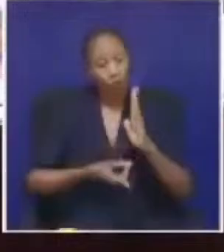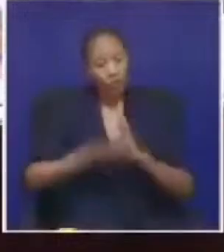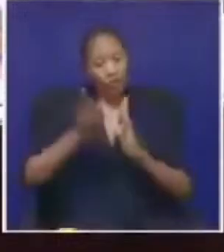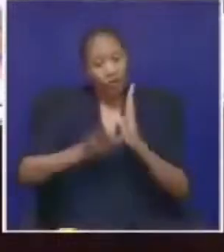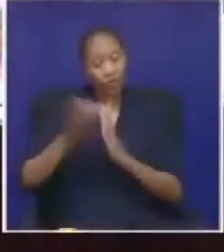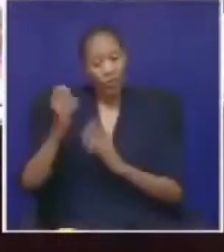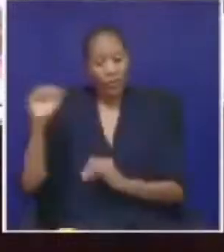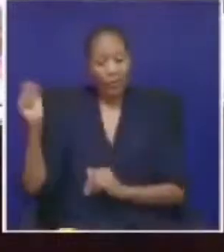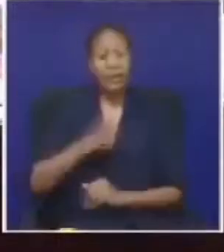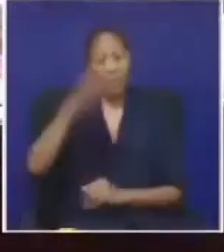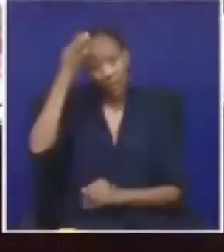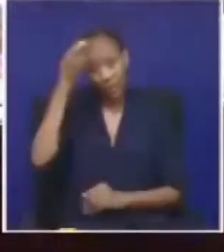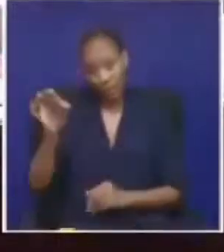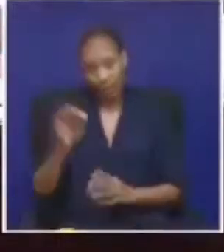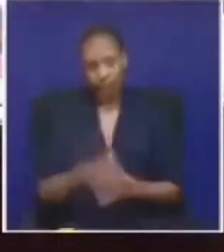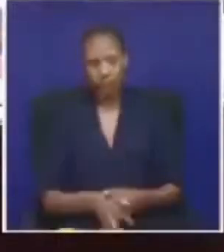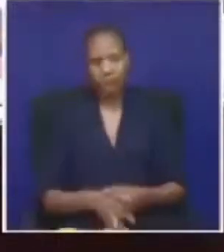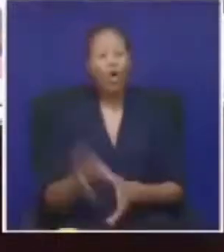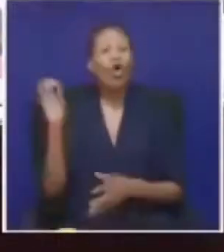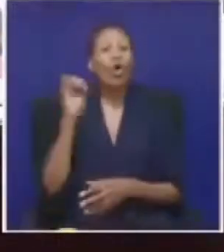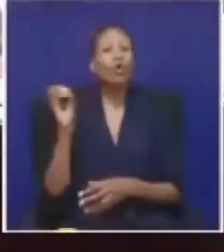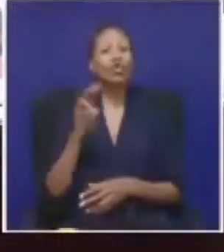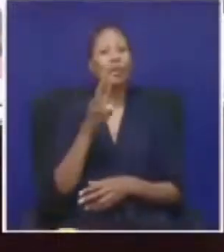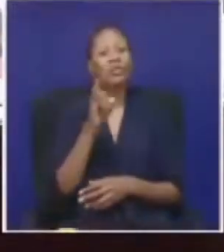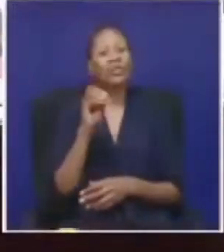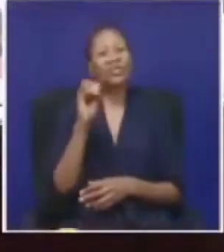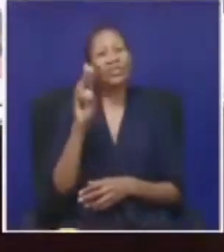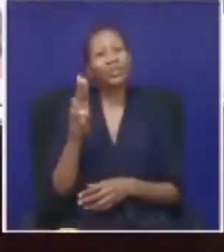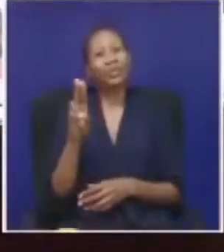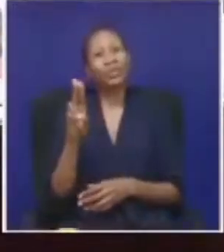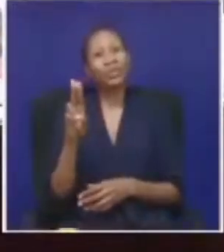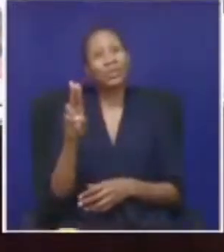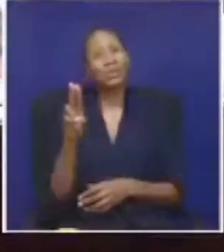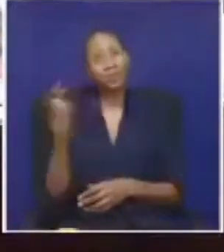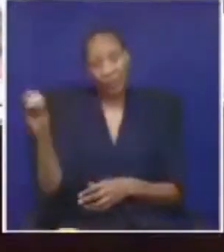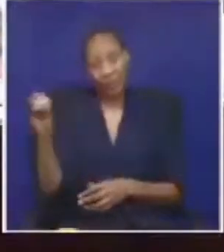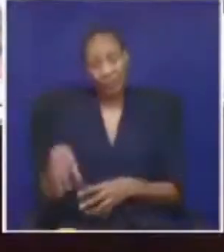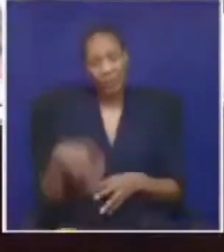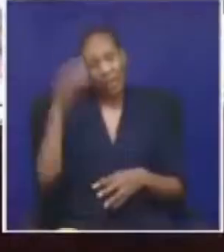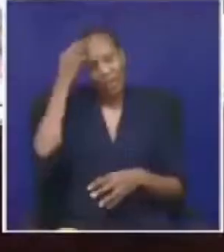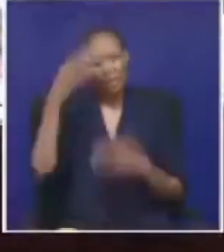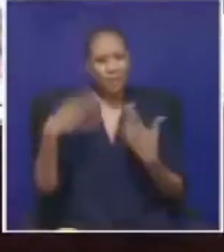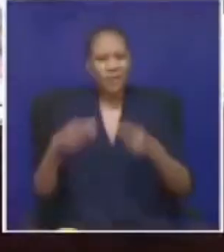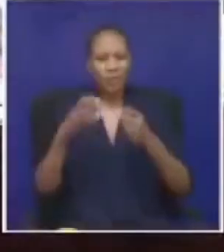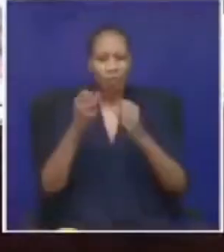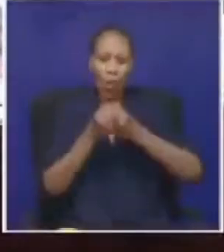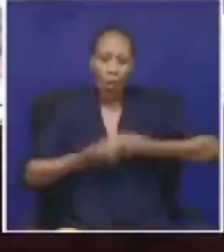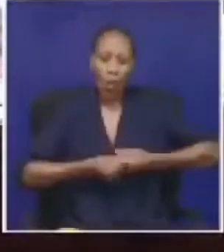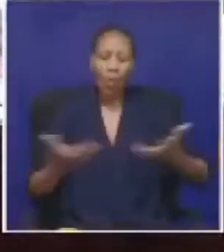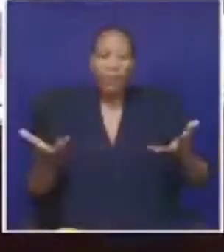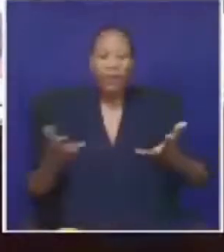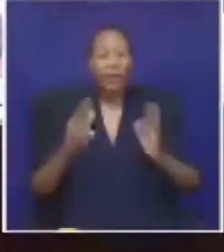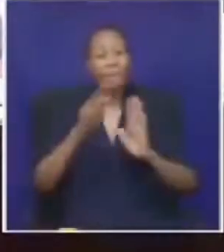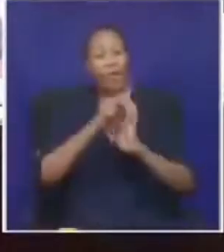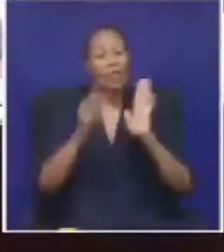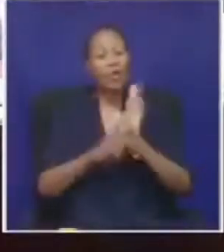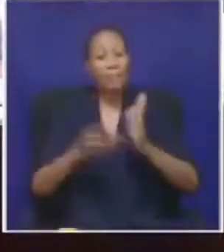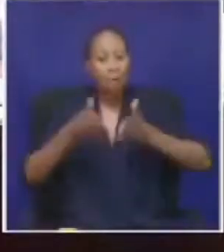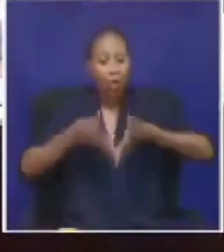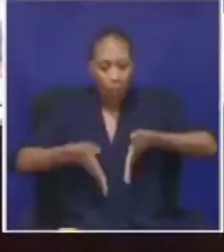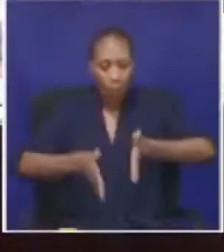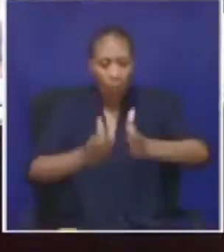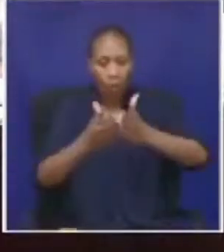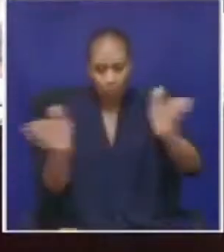developmental state. In October 2020, government introduced Operation Vulindlela,